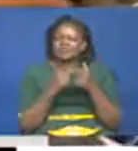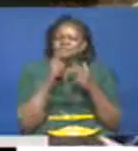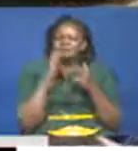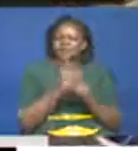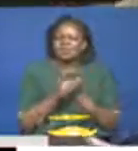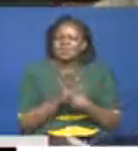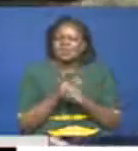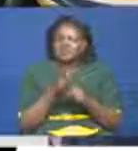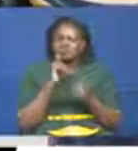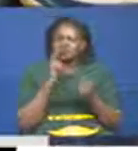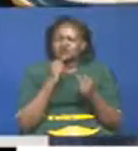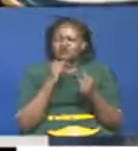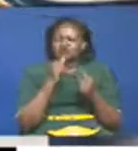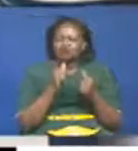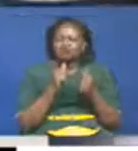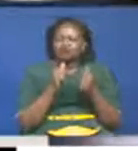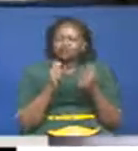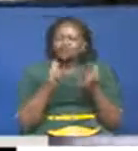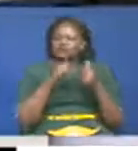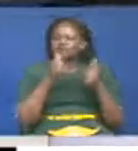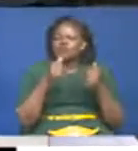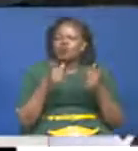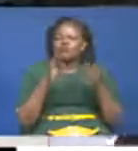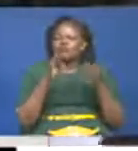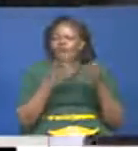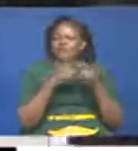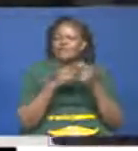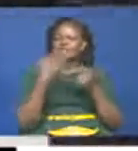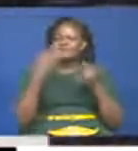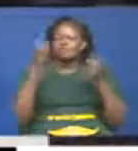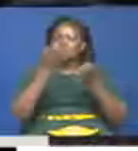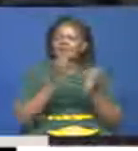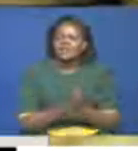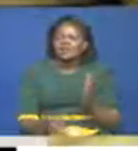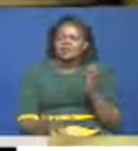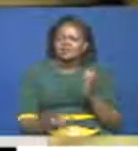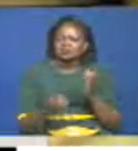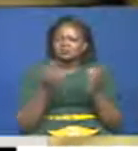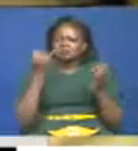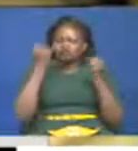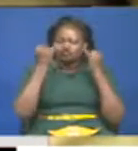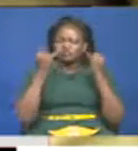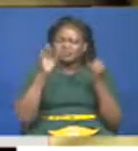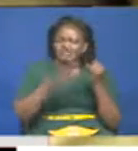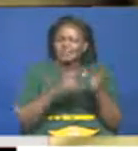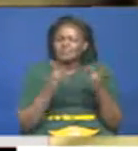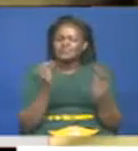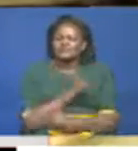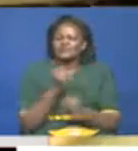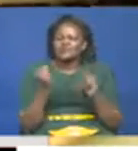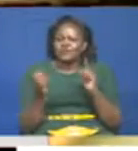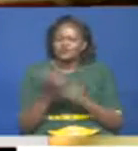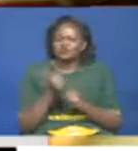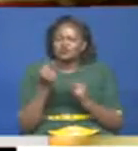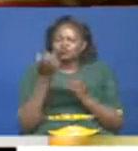the MSMEs in unconventional sectors such as the green economy and the creative industry cannot fulfill the requirements banks have